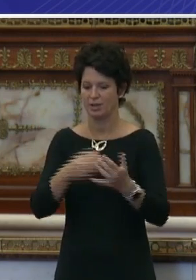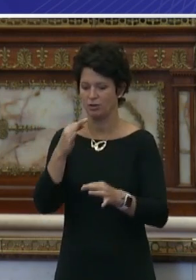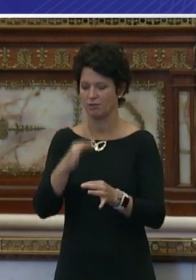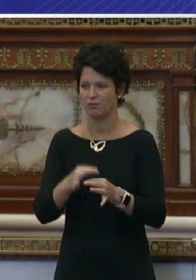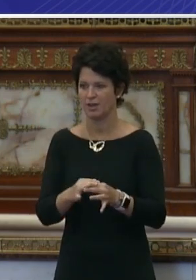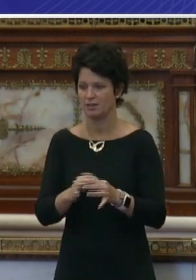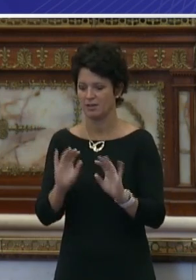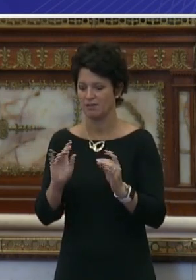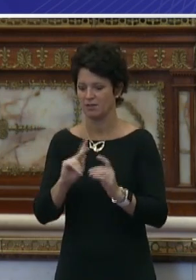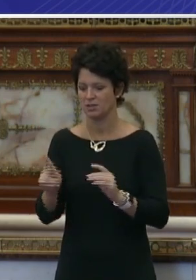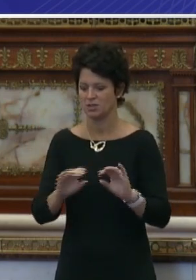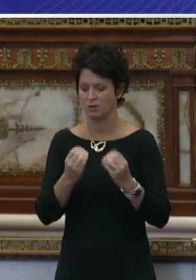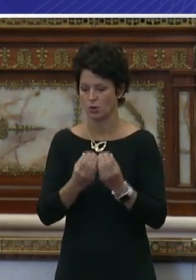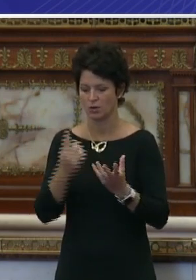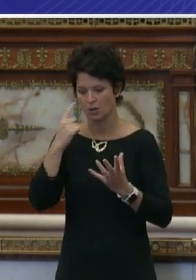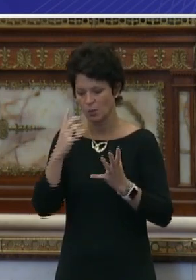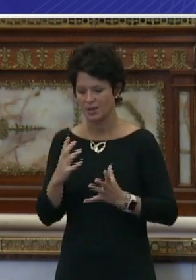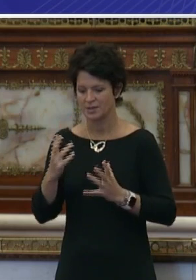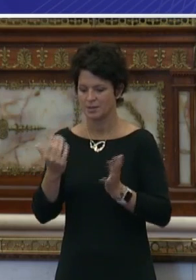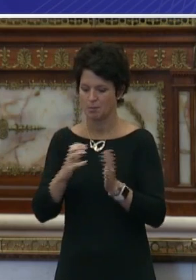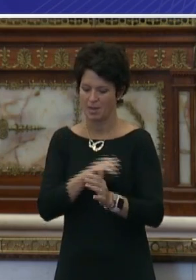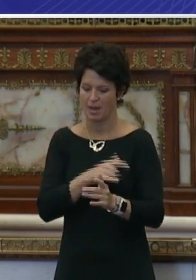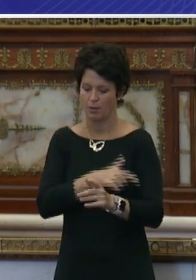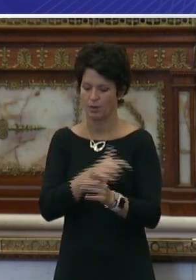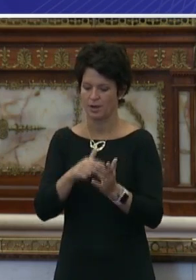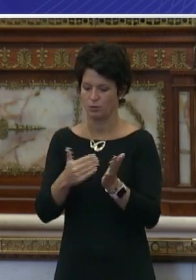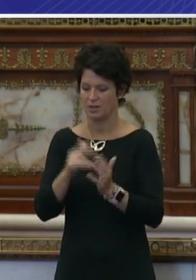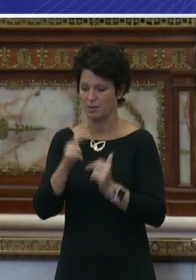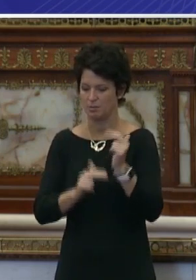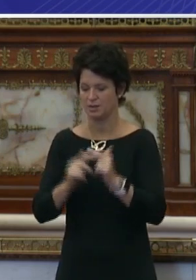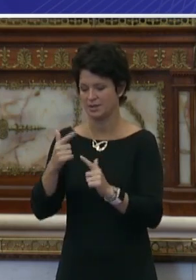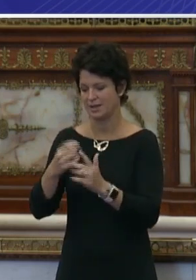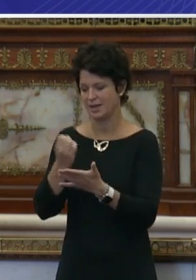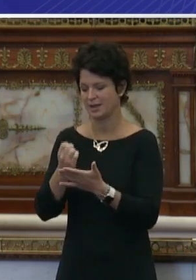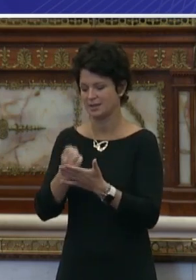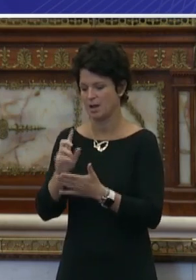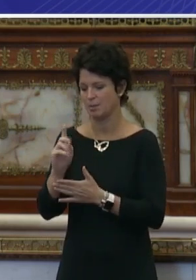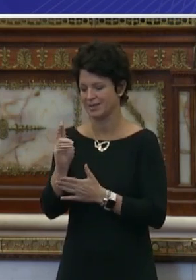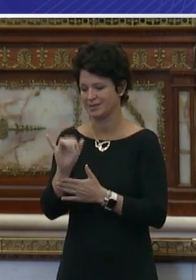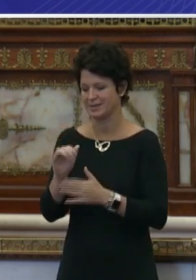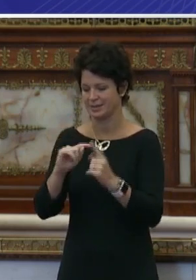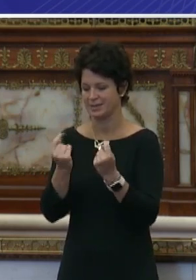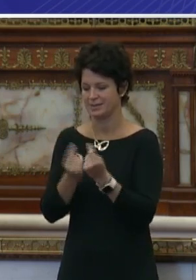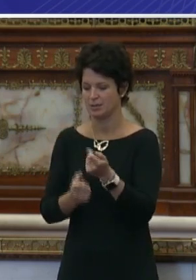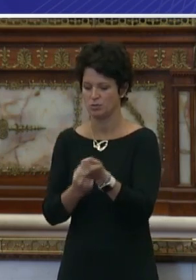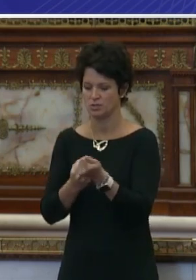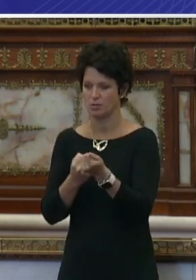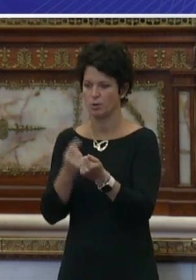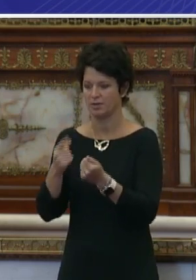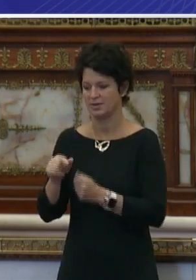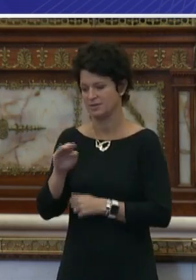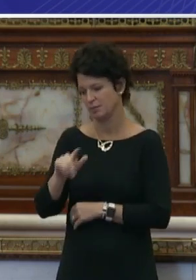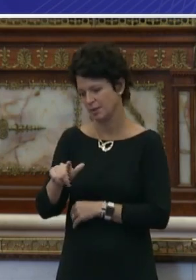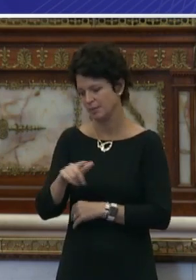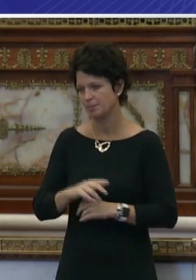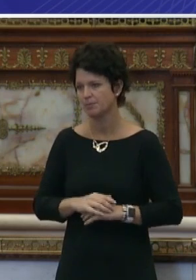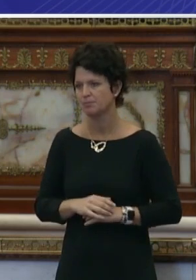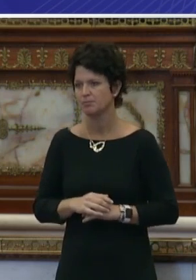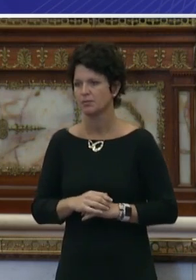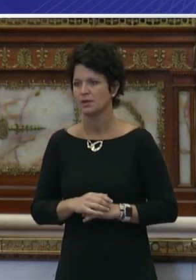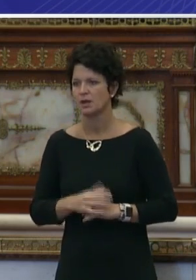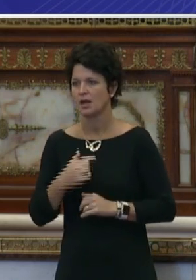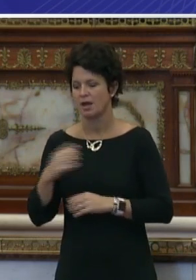is organized to witness, empower, and rebuild, and most importantly, our economic dignity team in support of this bill. I have